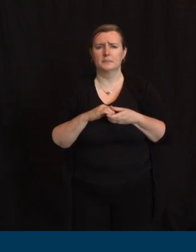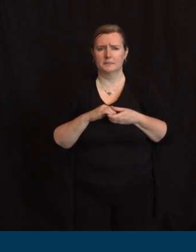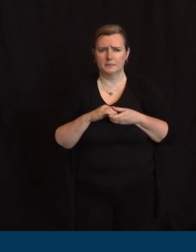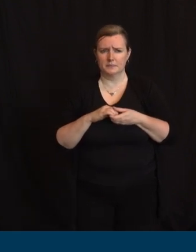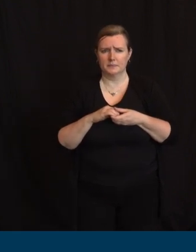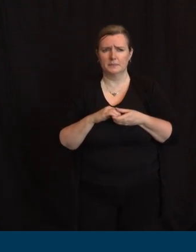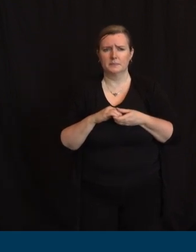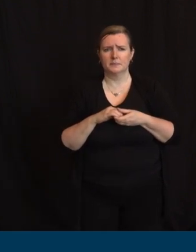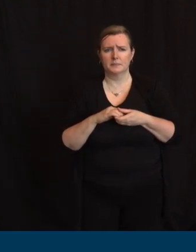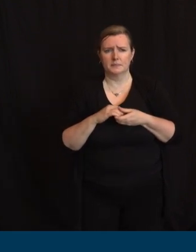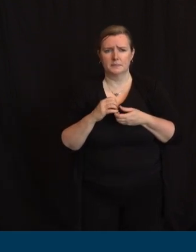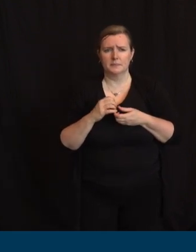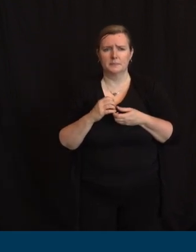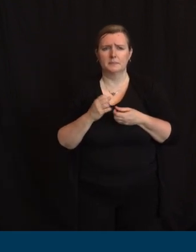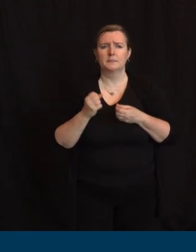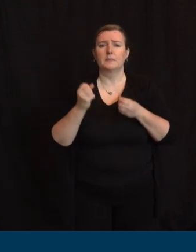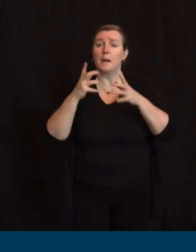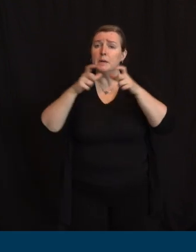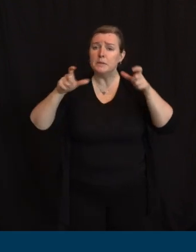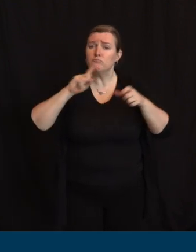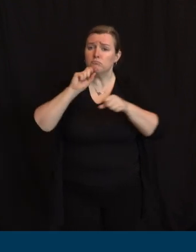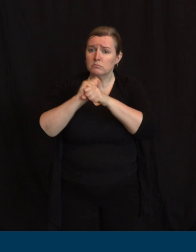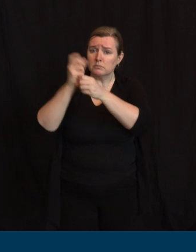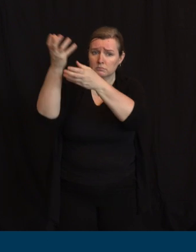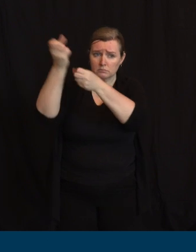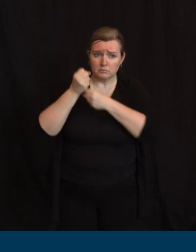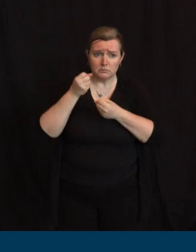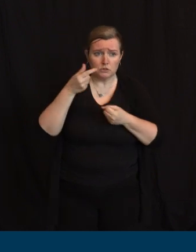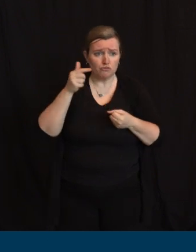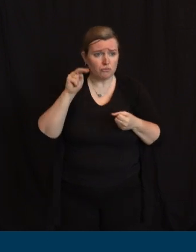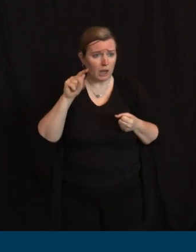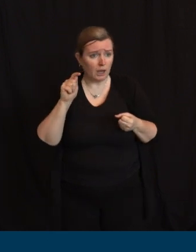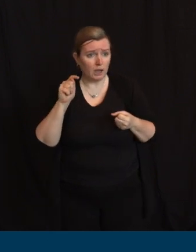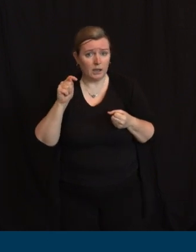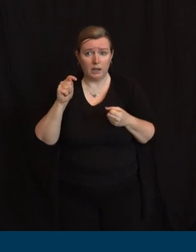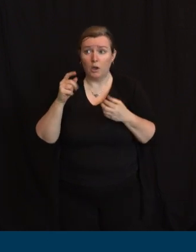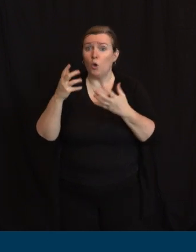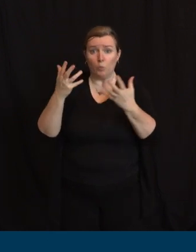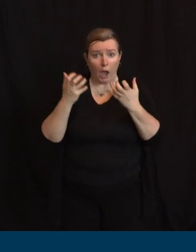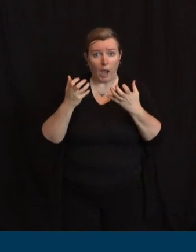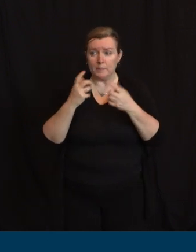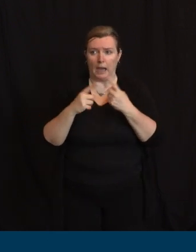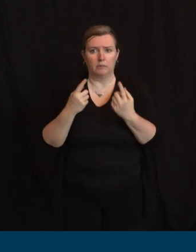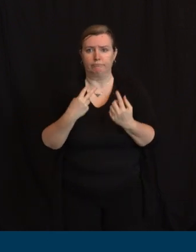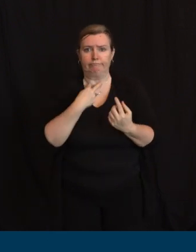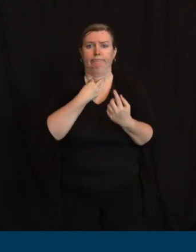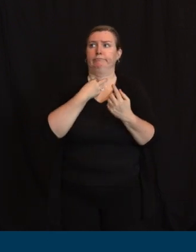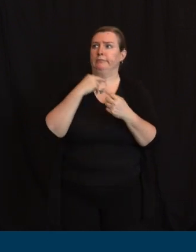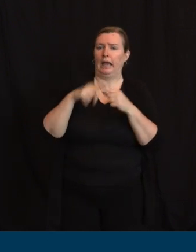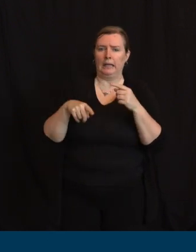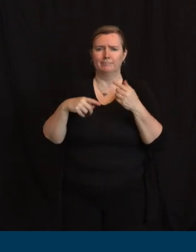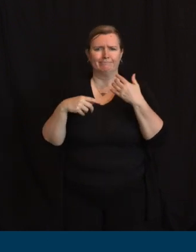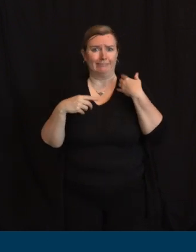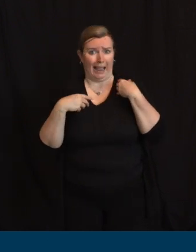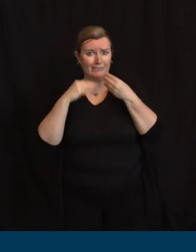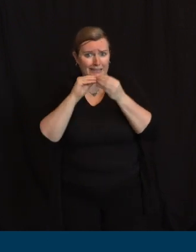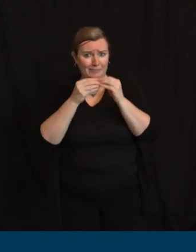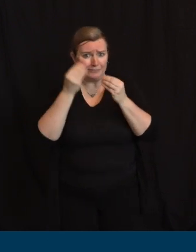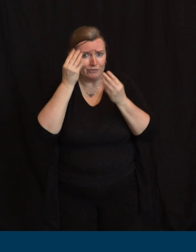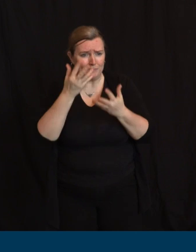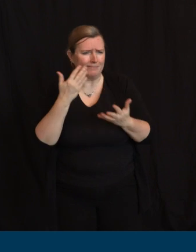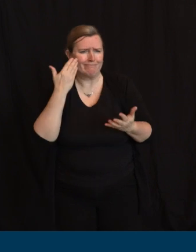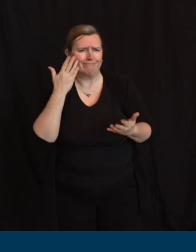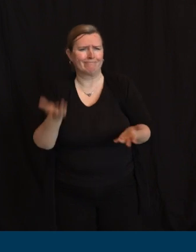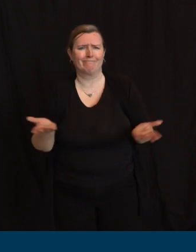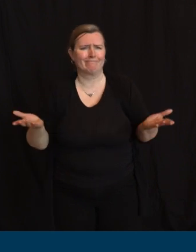wanted them and it didn't get them. Is that fair? Thank you. Sir, how are you? Good afternoon, Governor. Phil Andrews from the Jersey